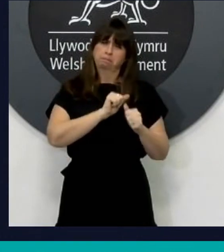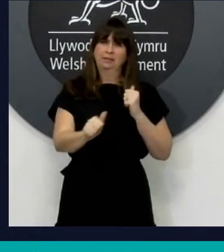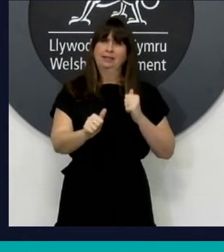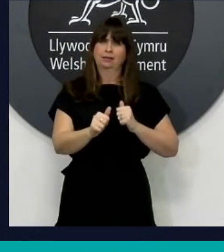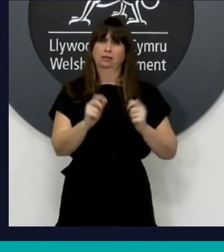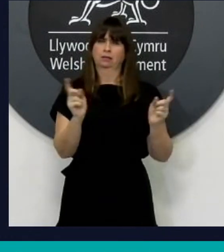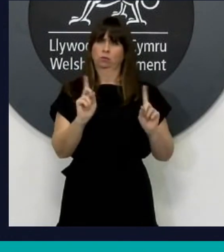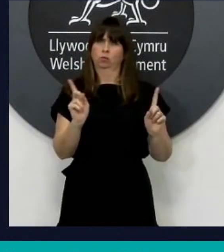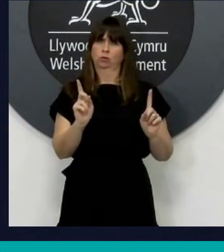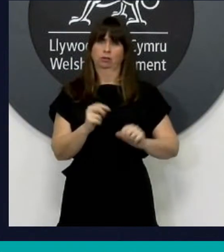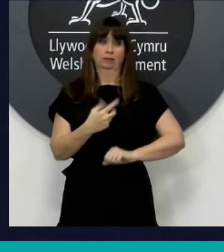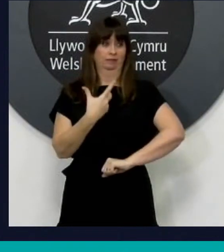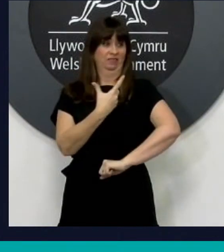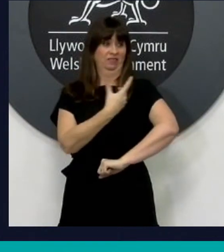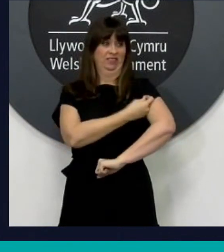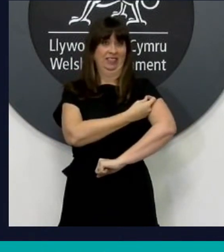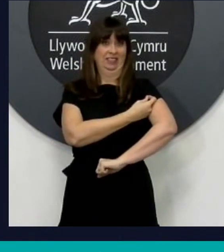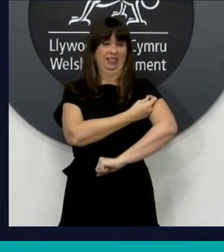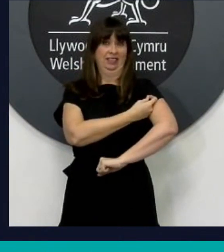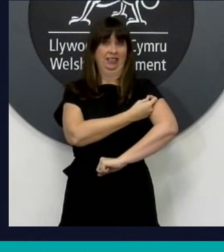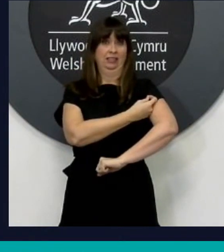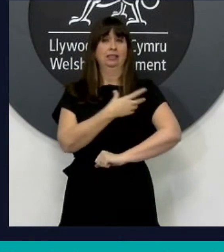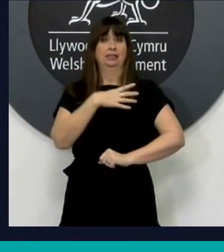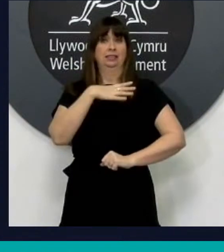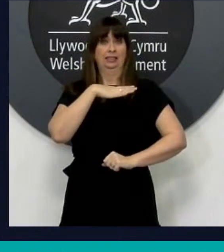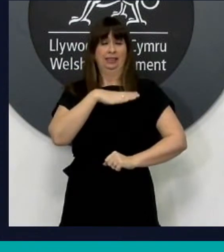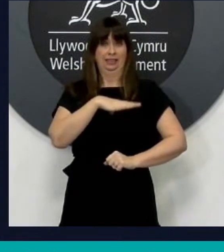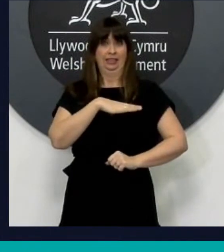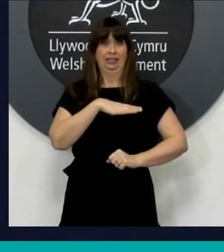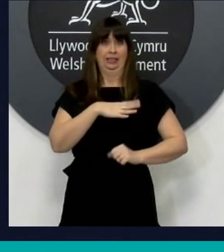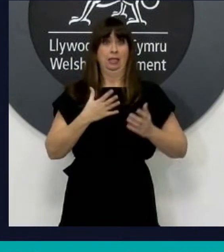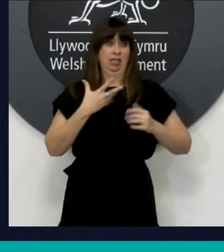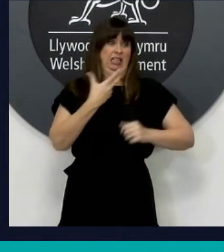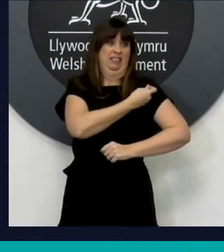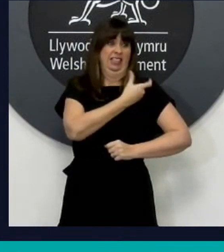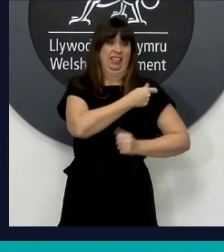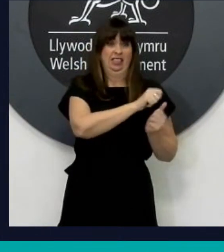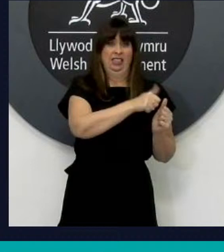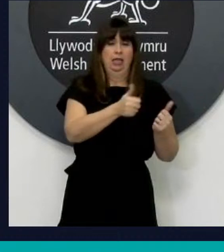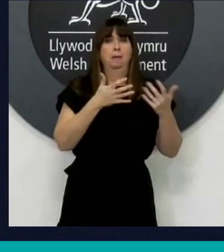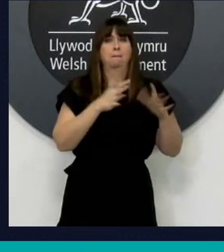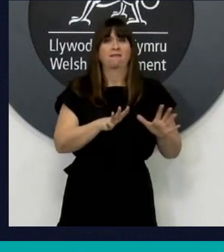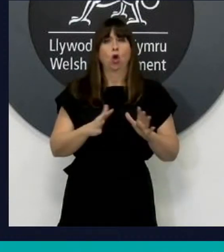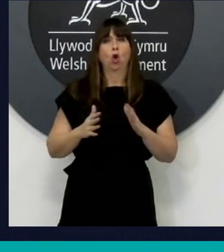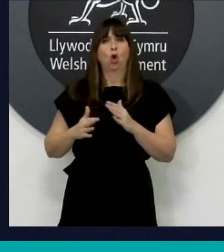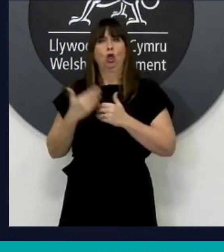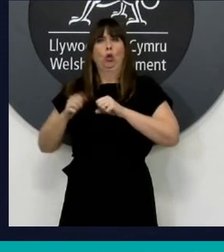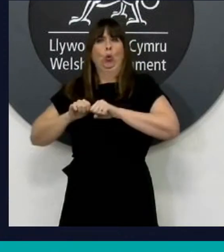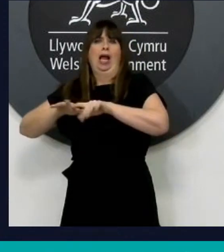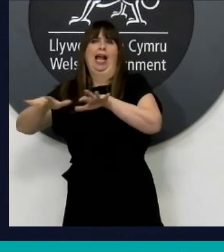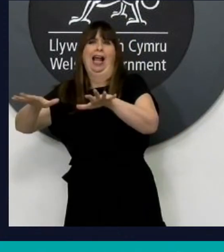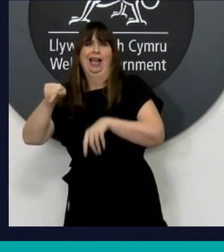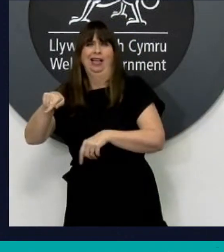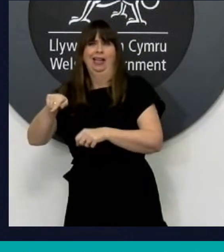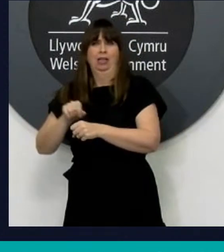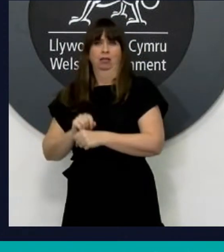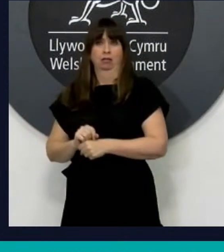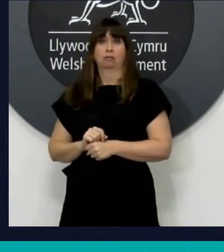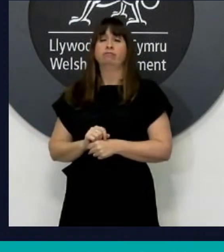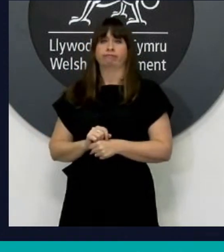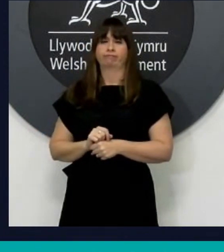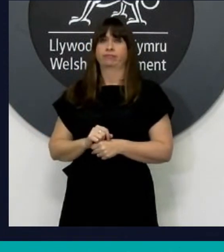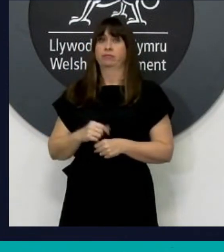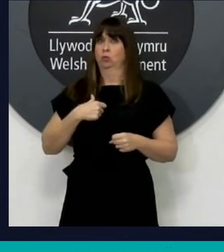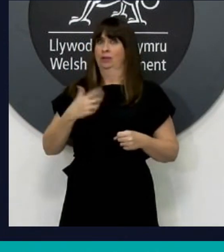benefit for vaccines if they are deployed before any future Omicron wave starts. We will therefore be